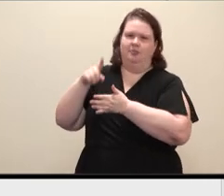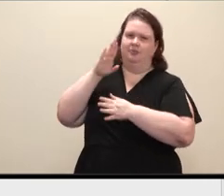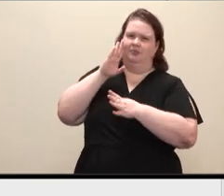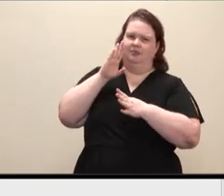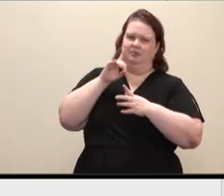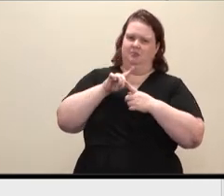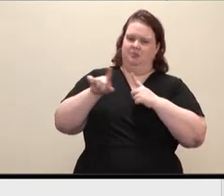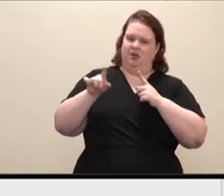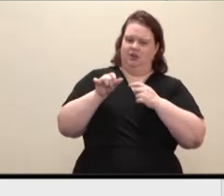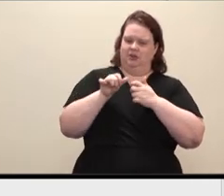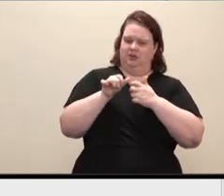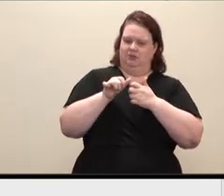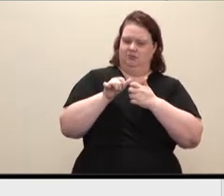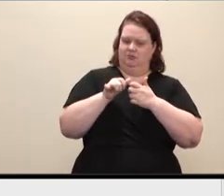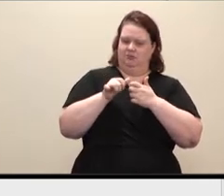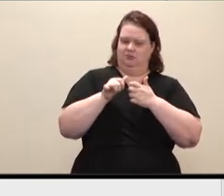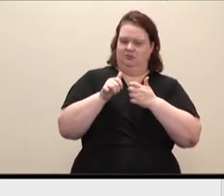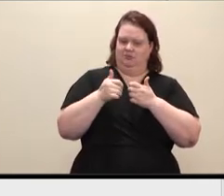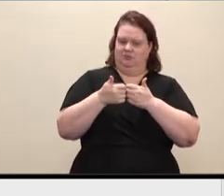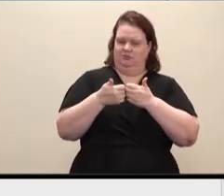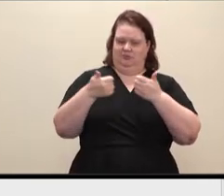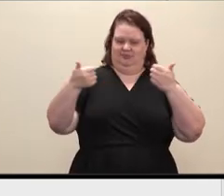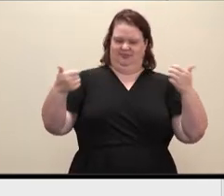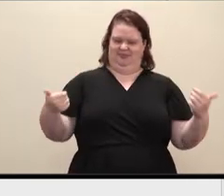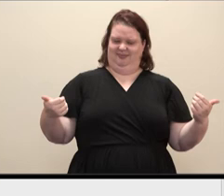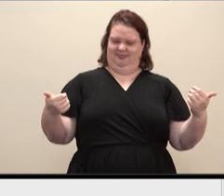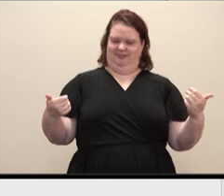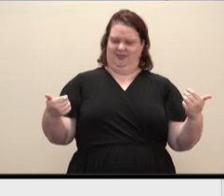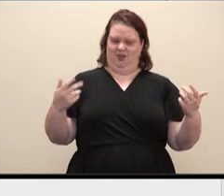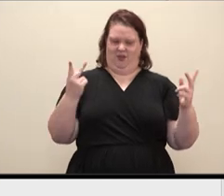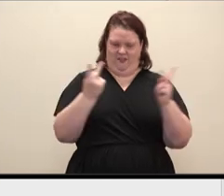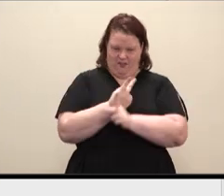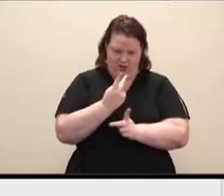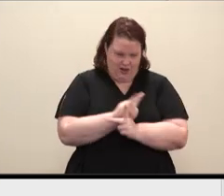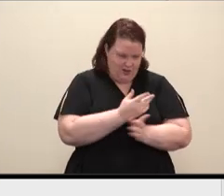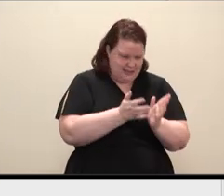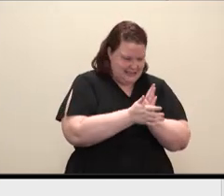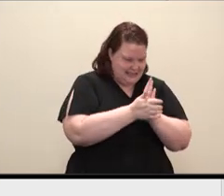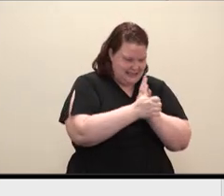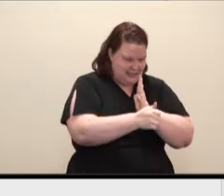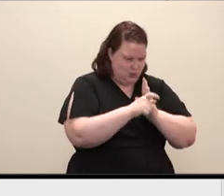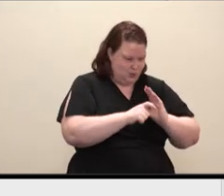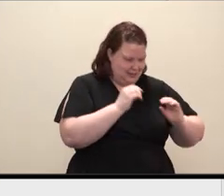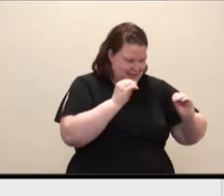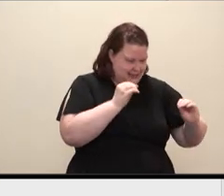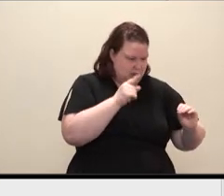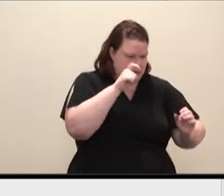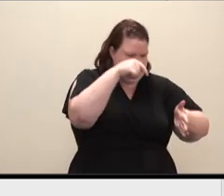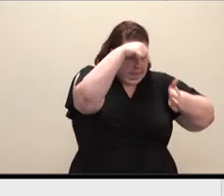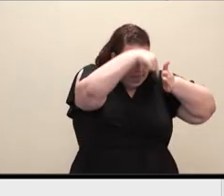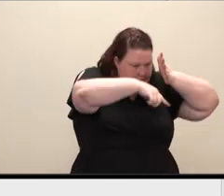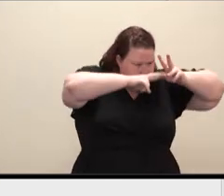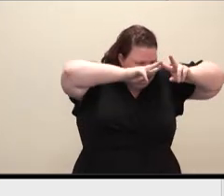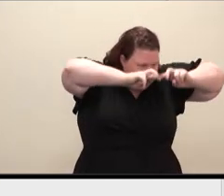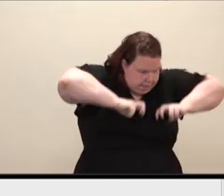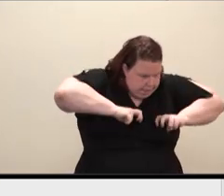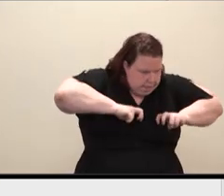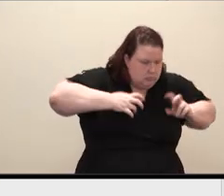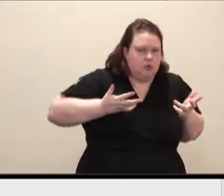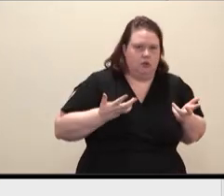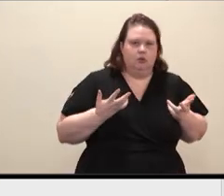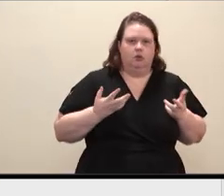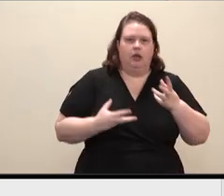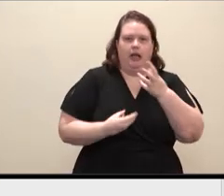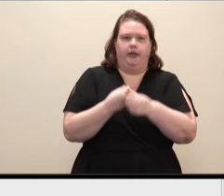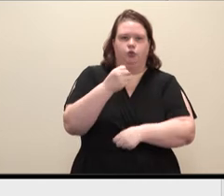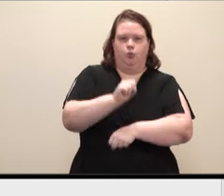deep into the year. So figuring out which skill the kids need remediation on requires some extra digging. So what one of the steps